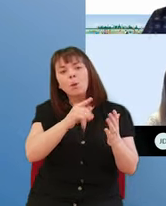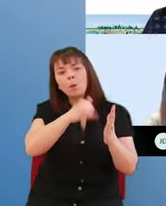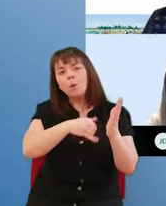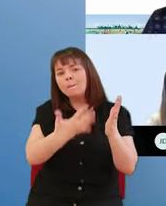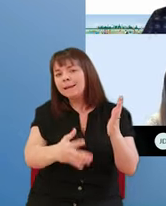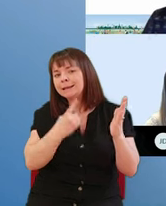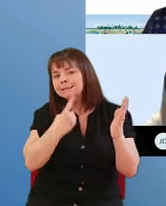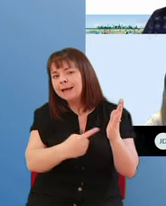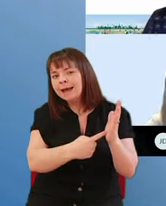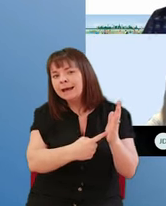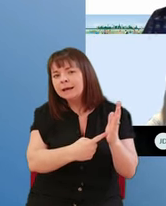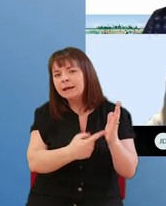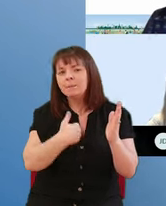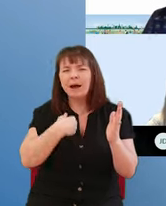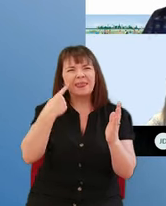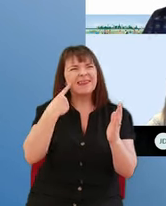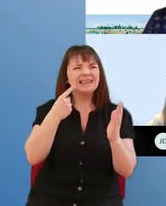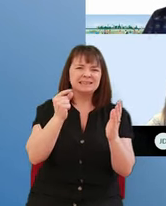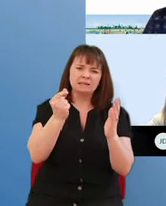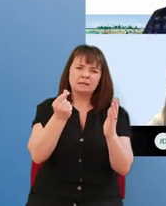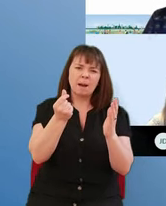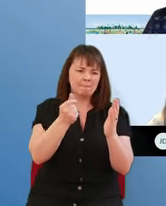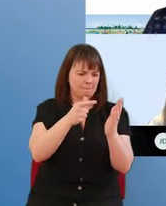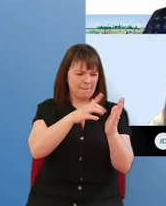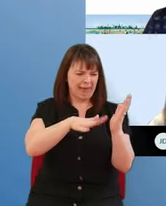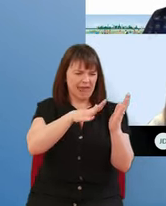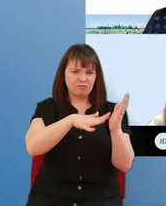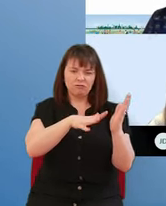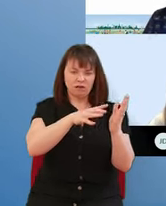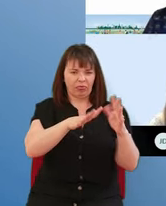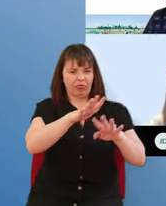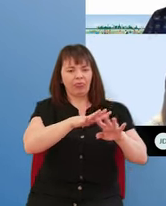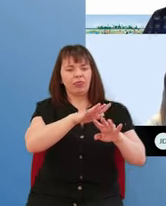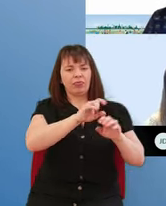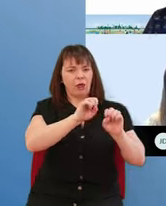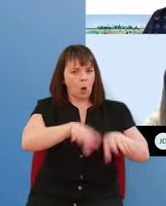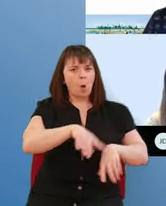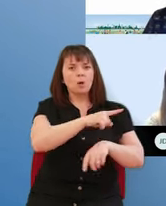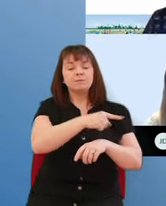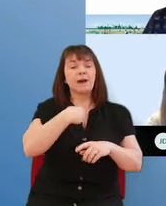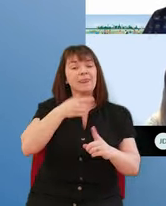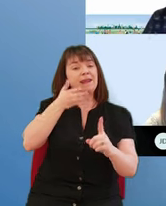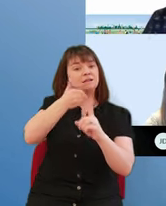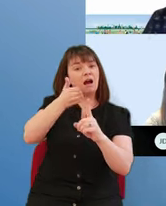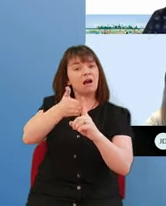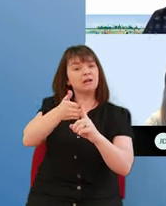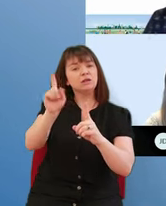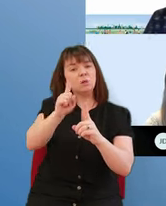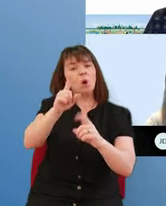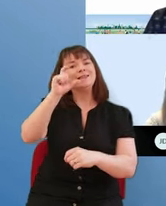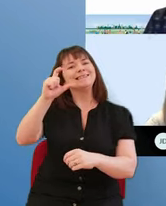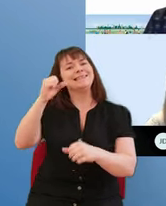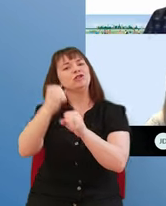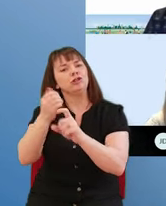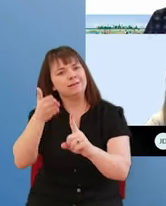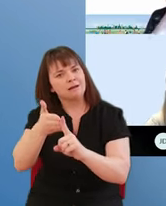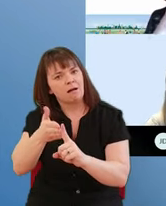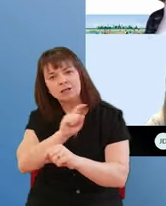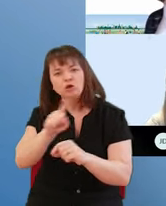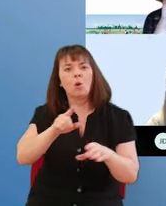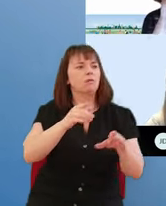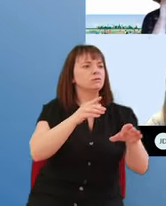as opposed to practice targets. And it's around QoF has been paused as part of COVID-19, and the intention of that was